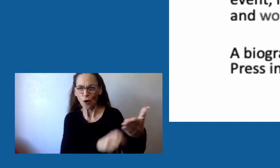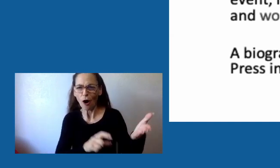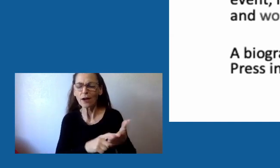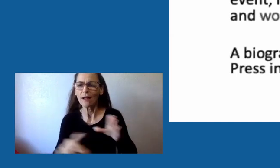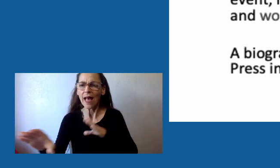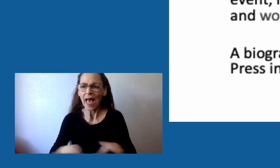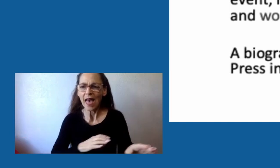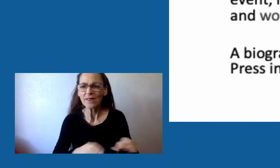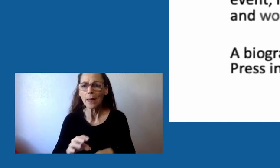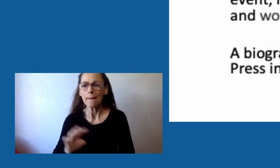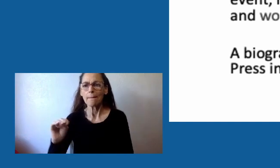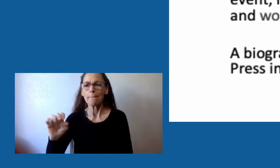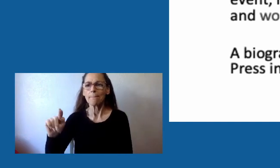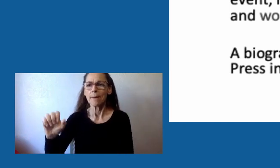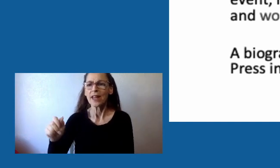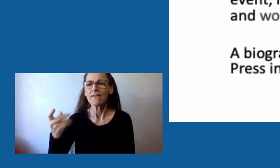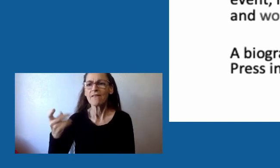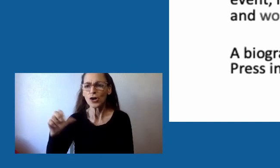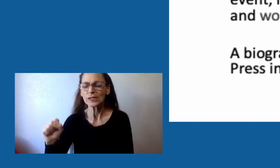in the metaverse and virtual worlds.